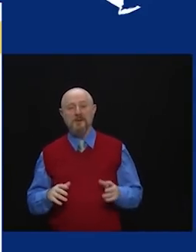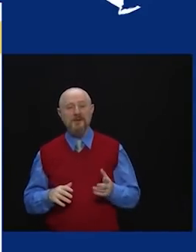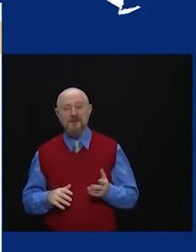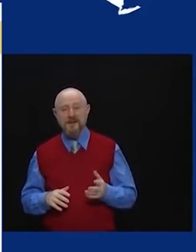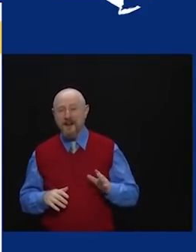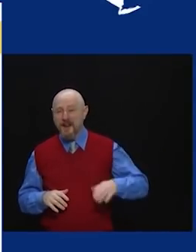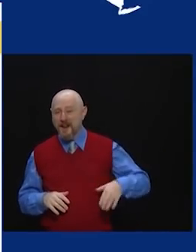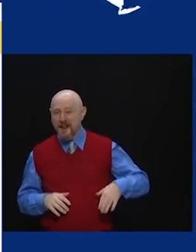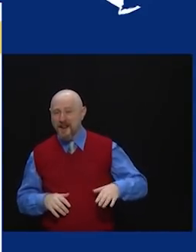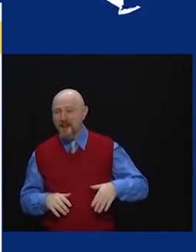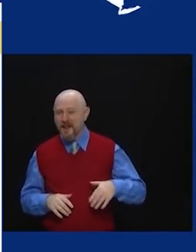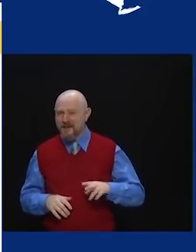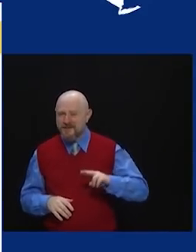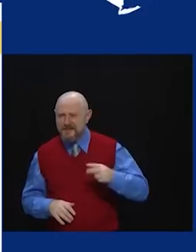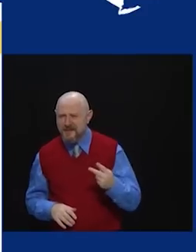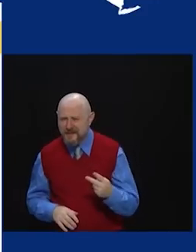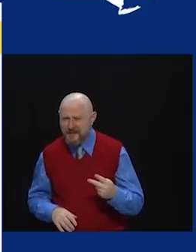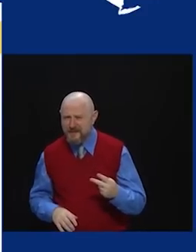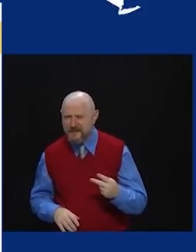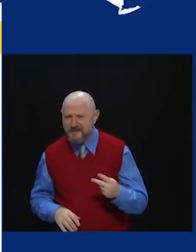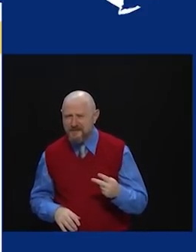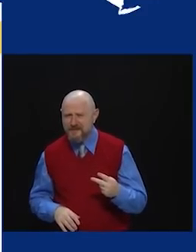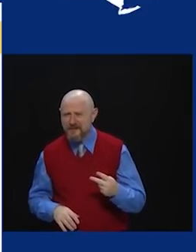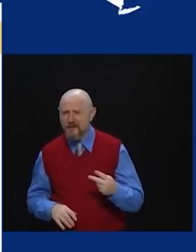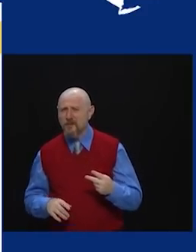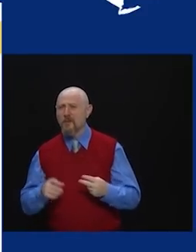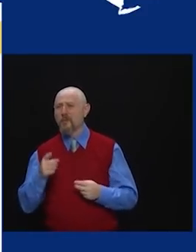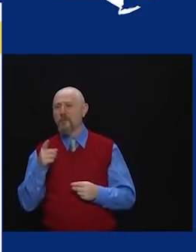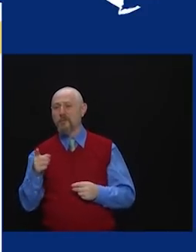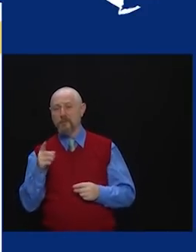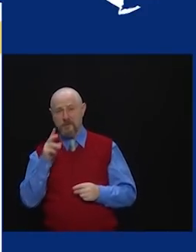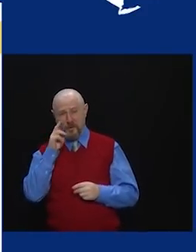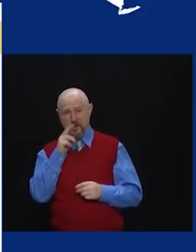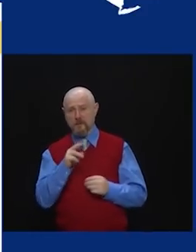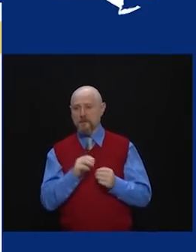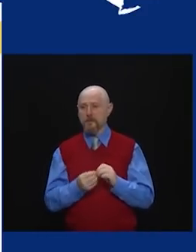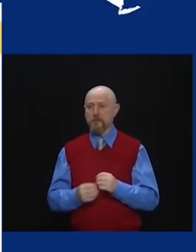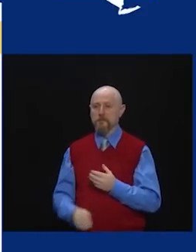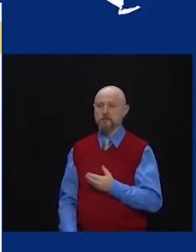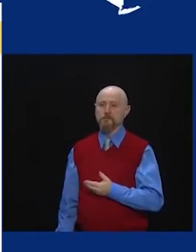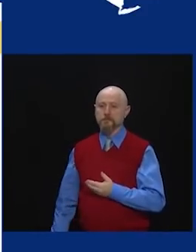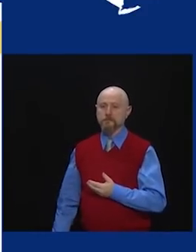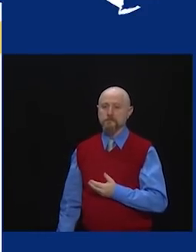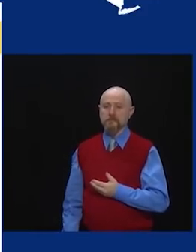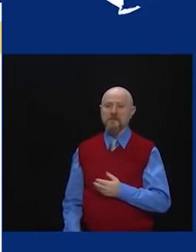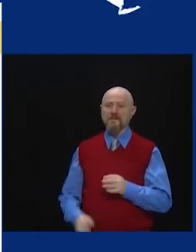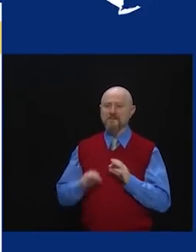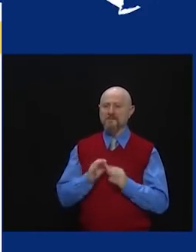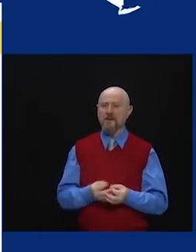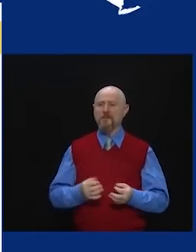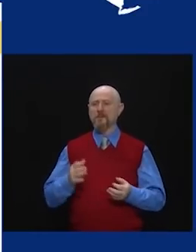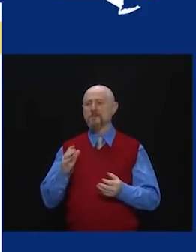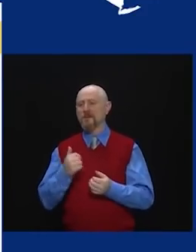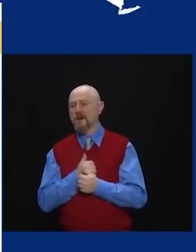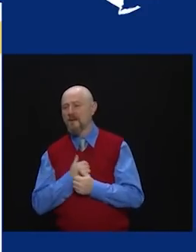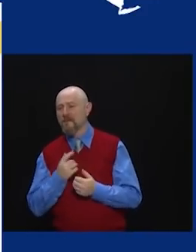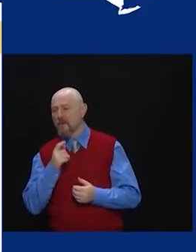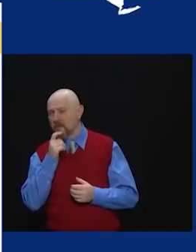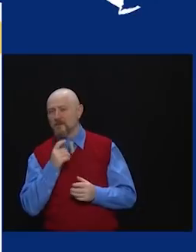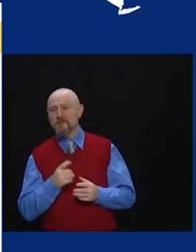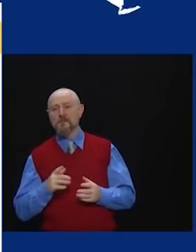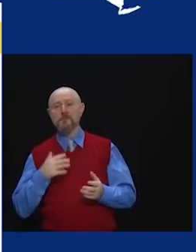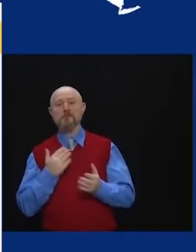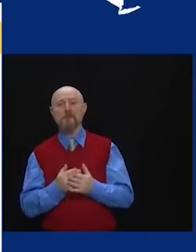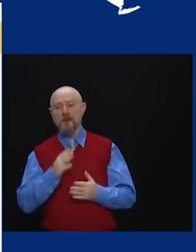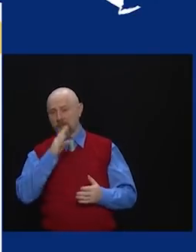opportunity to look at those numbers. Look at those numbers. Look what this is do to your family and loved ones if you end up in a hospital because you refuse to do something